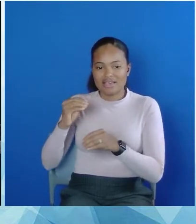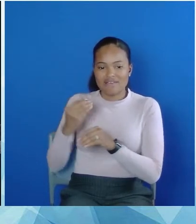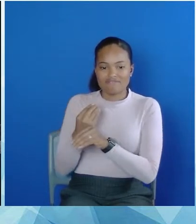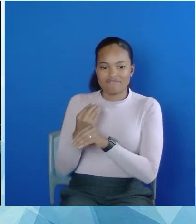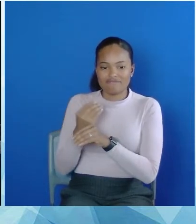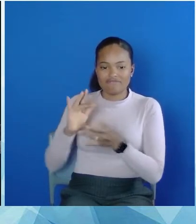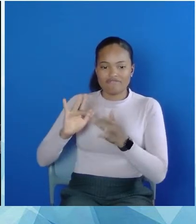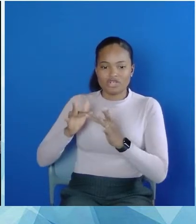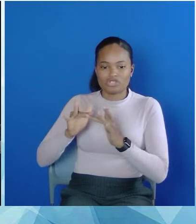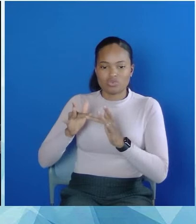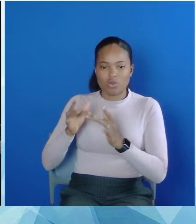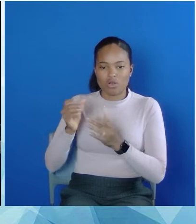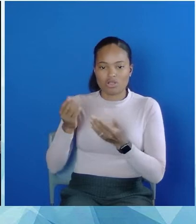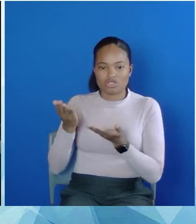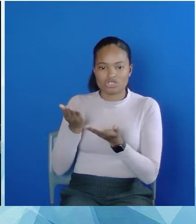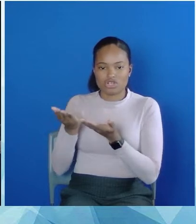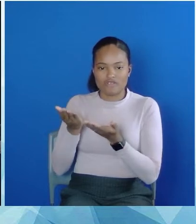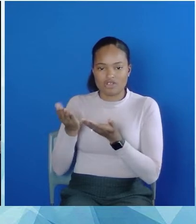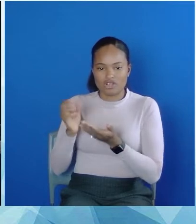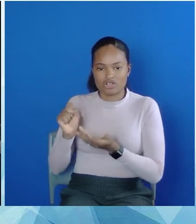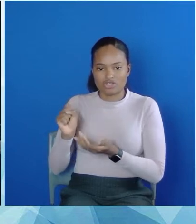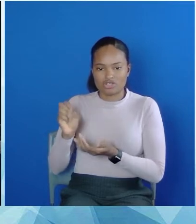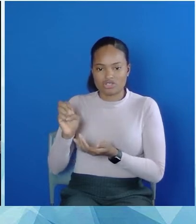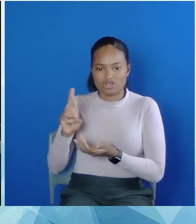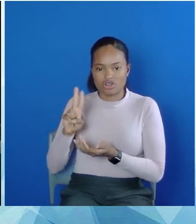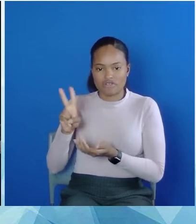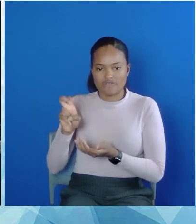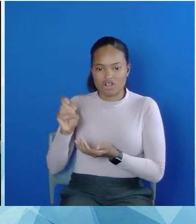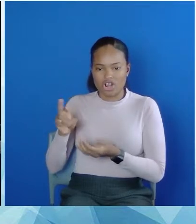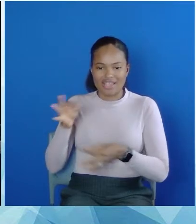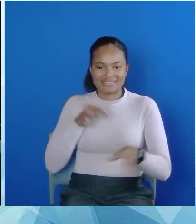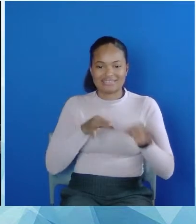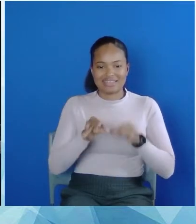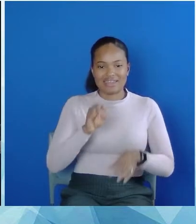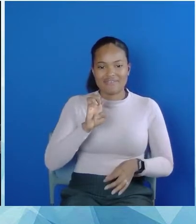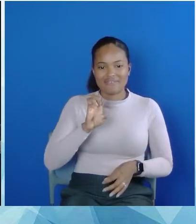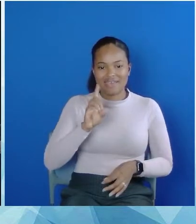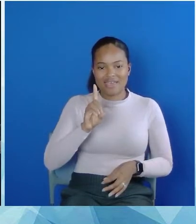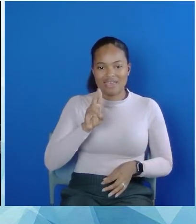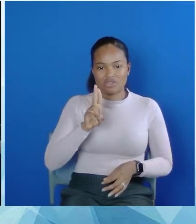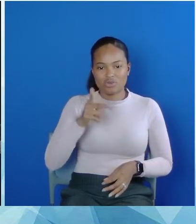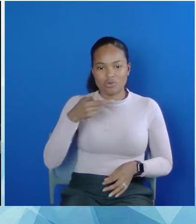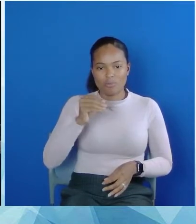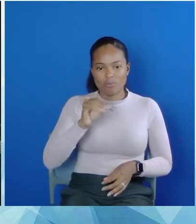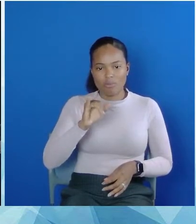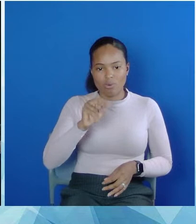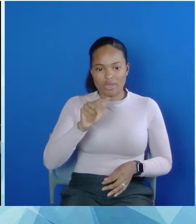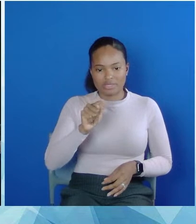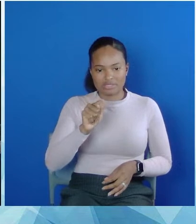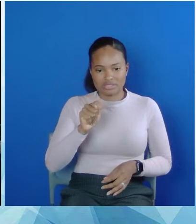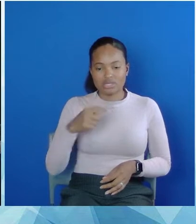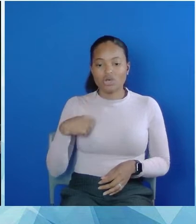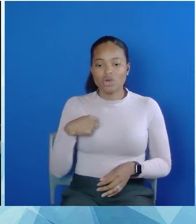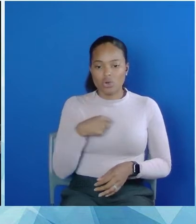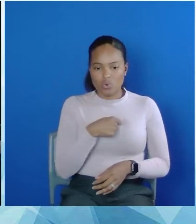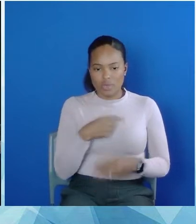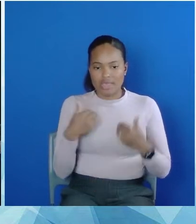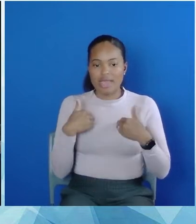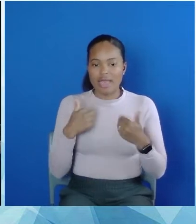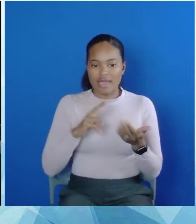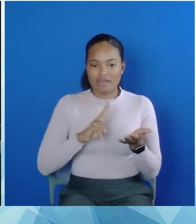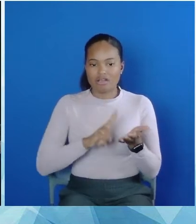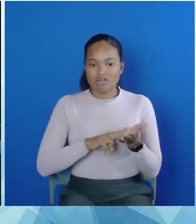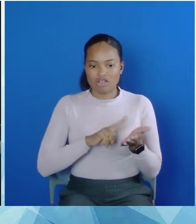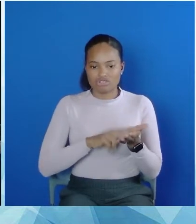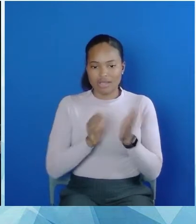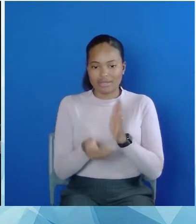EduPoint. Because of this change, we have had to do a contract amendment with the State Procurement Office, and we